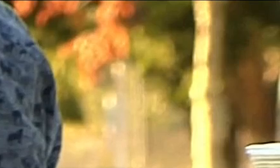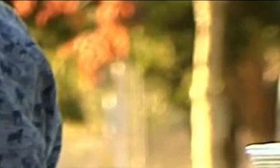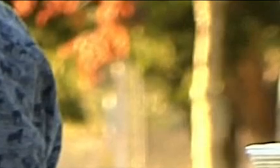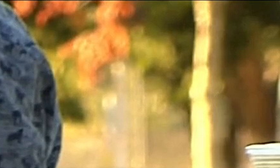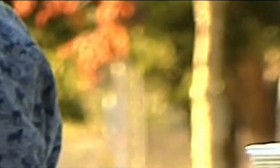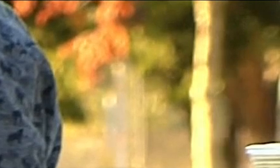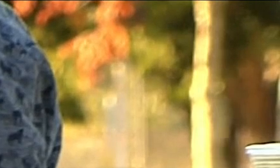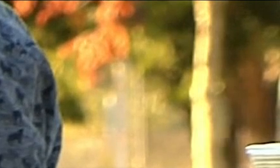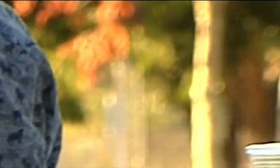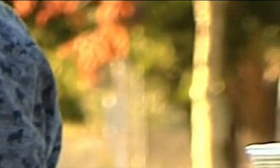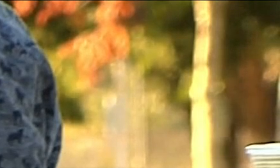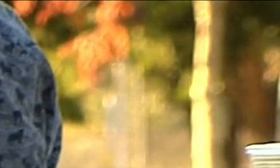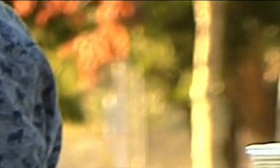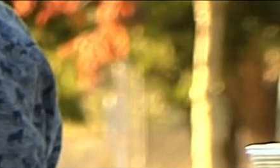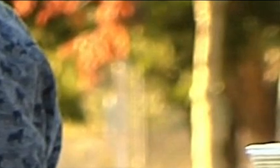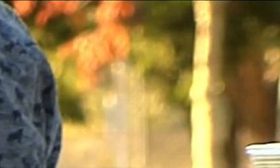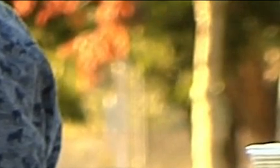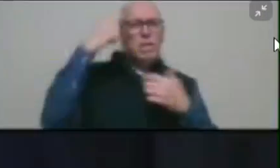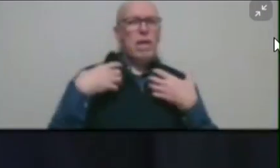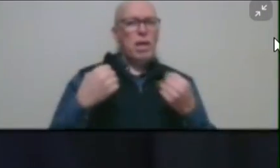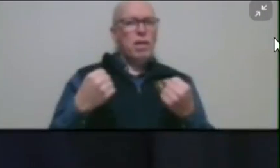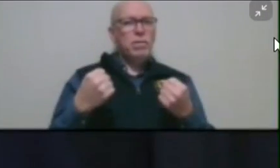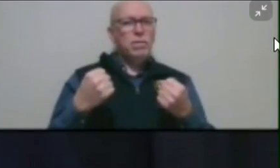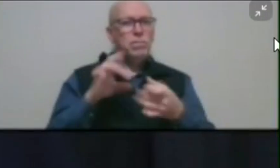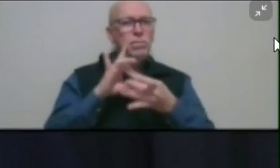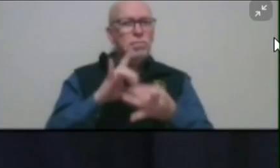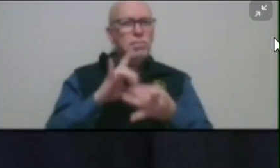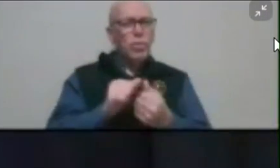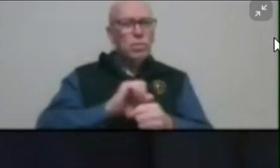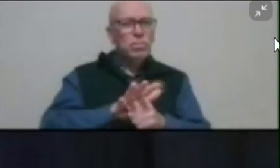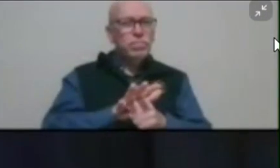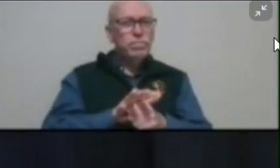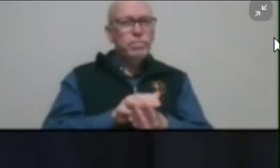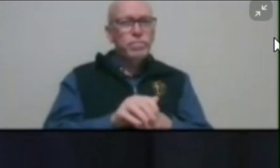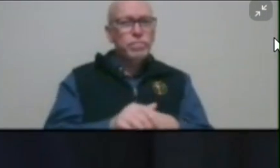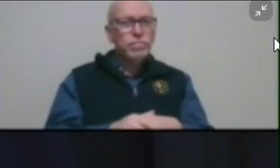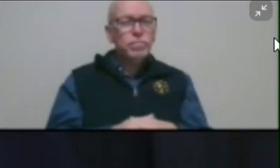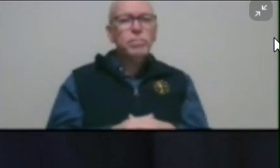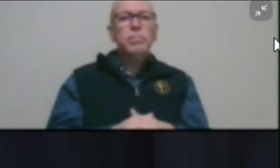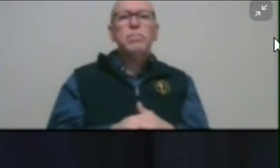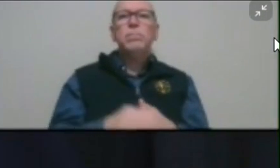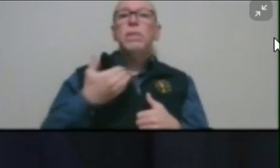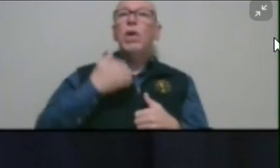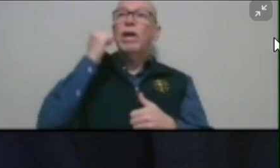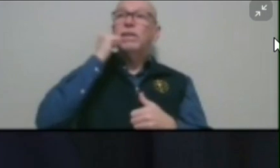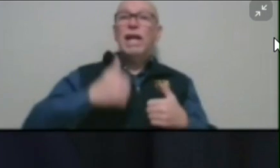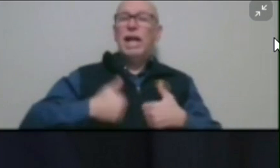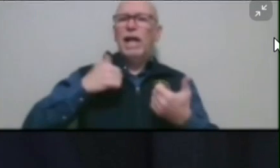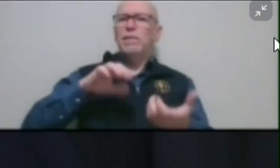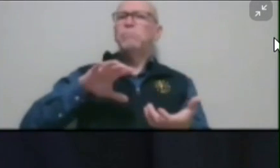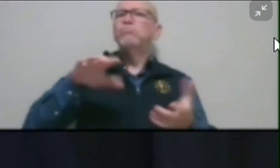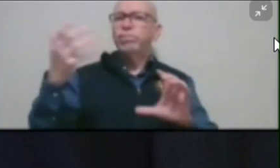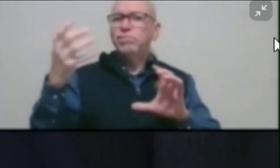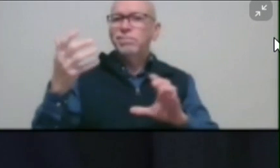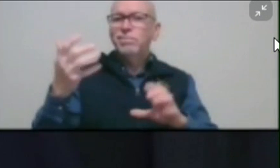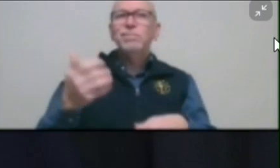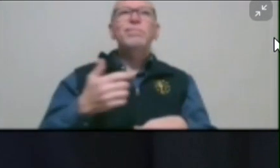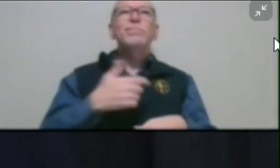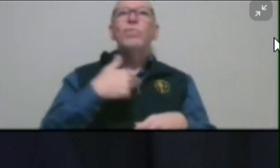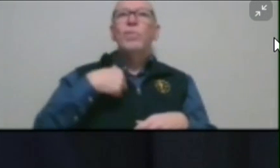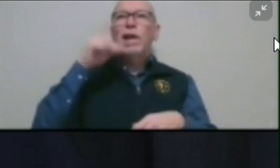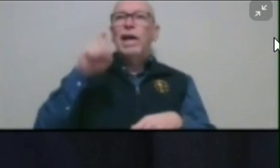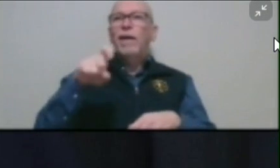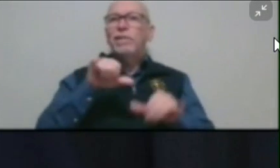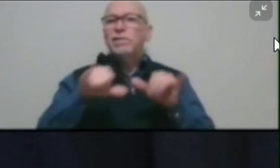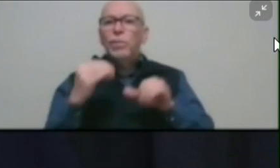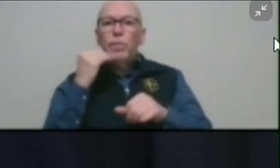and support for those struggling during the pandemic. Disruption to our daily lives continues with recurrent needs for quarantine and